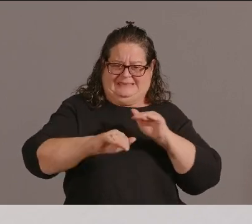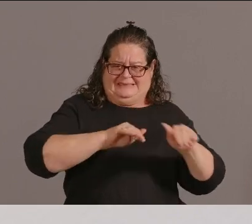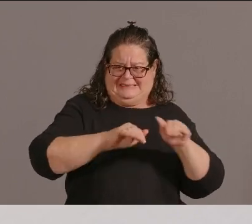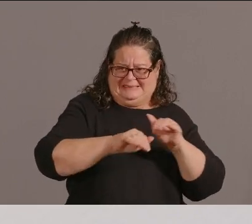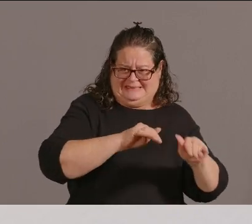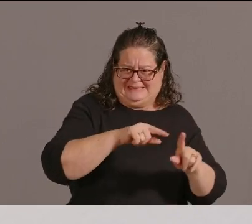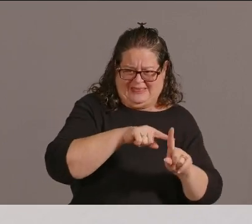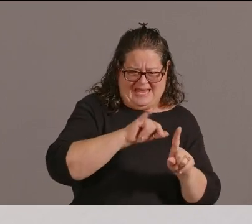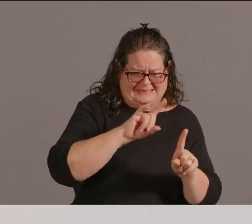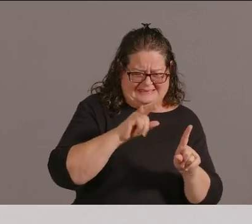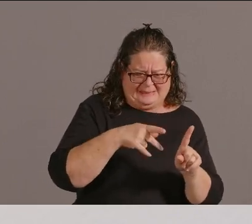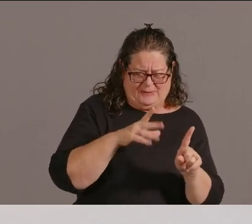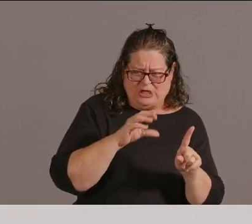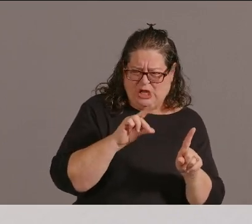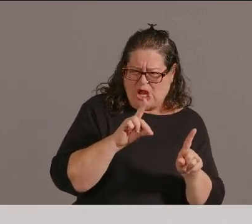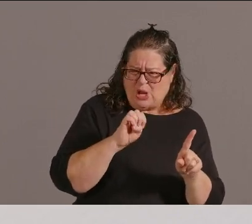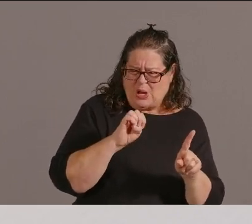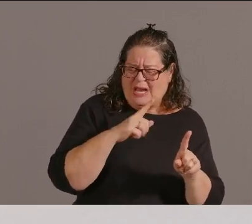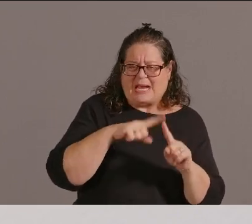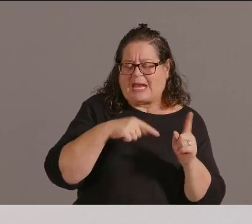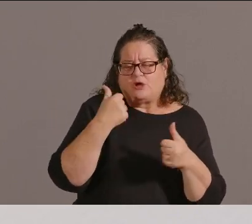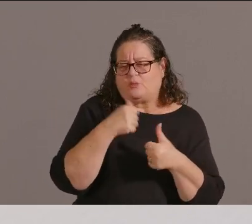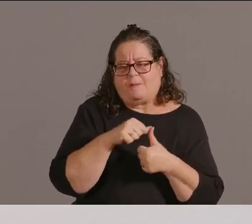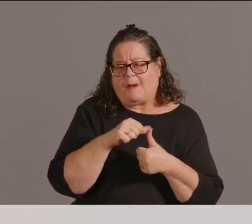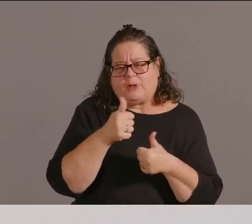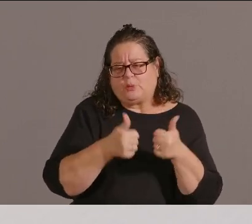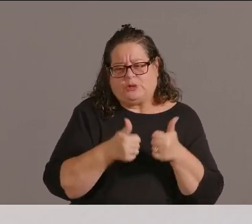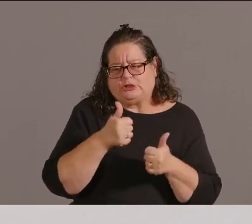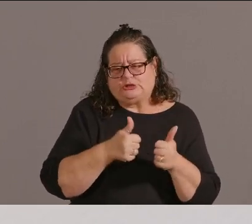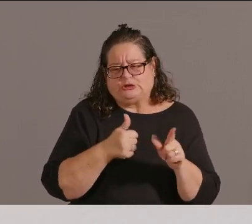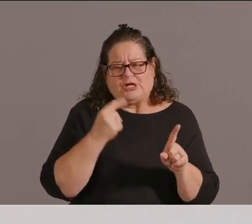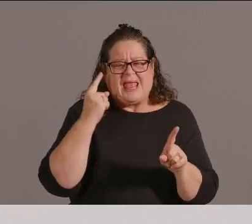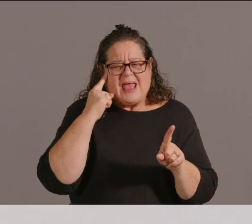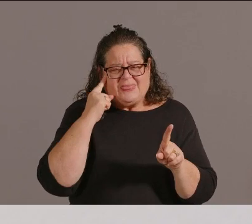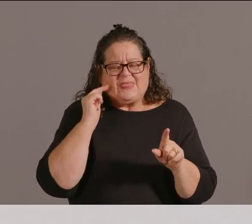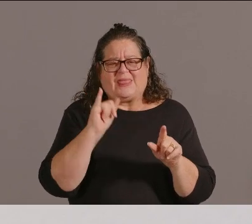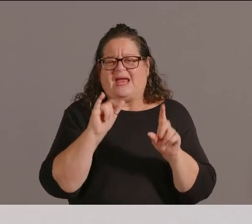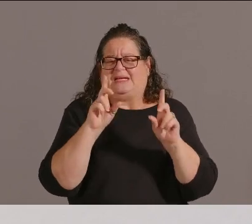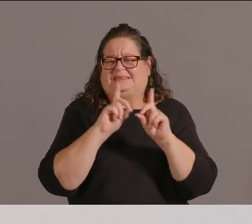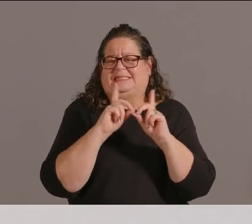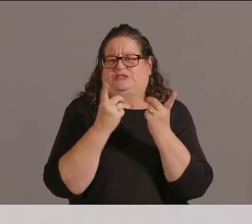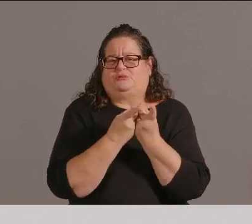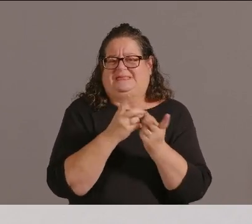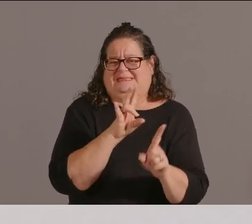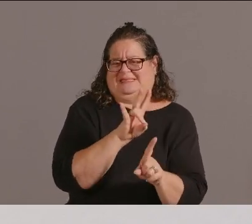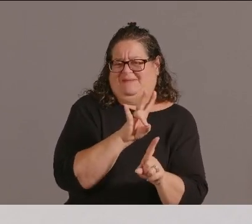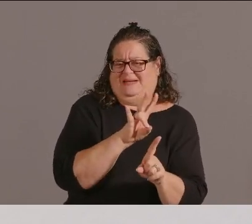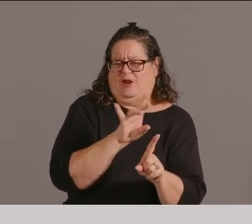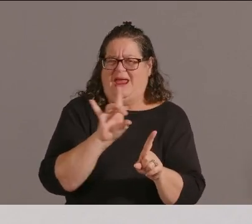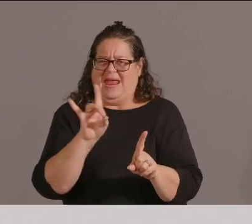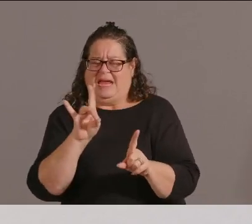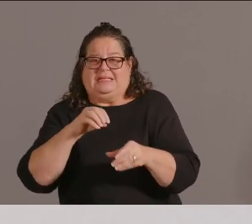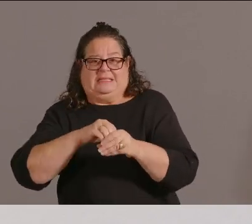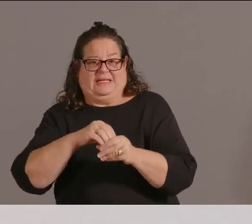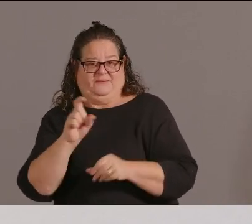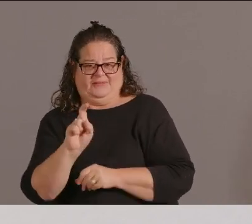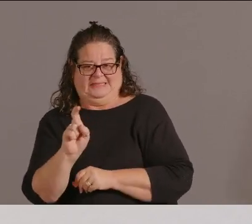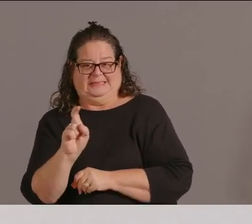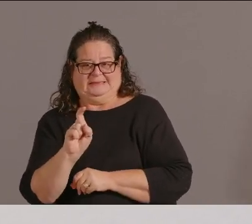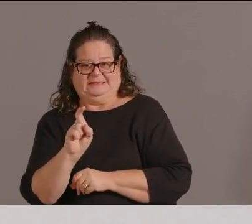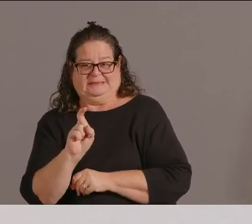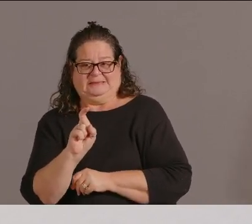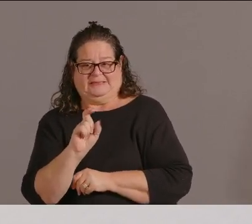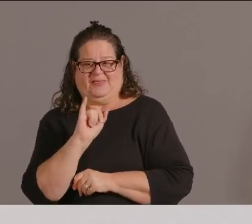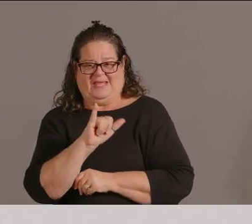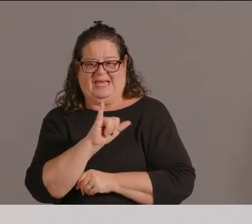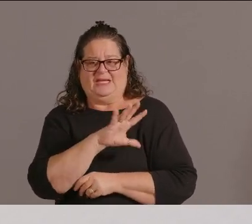City Council District 7 and 8, which is a number of different zip codes that are